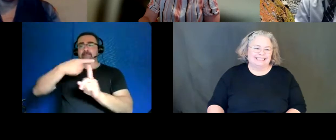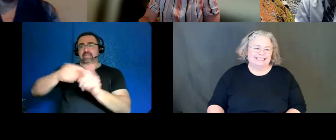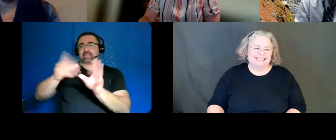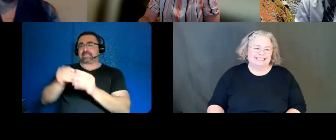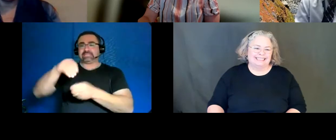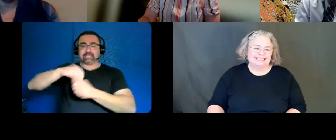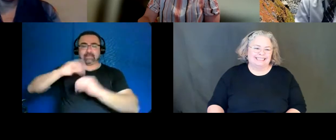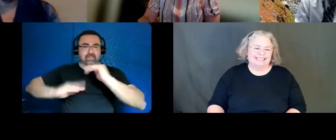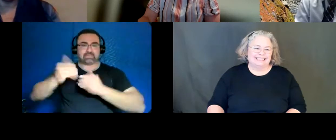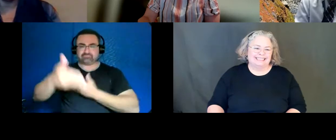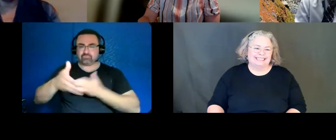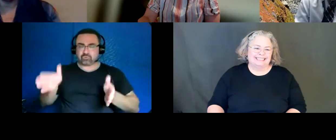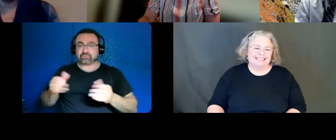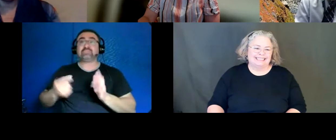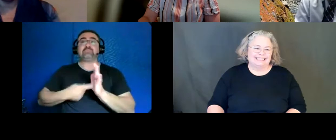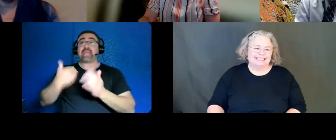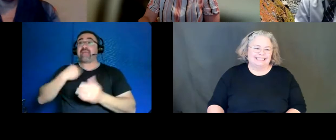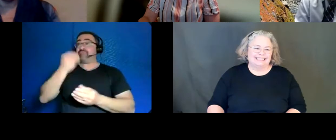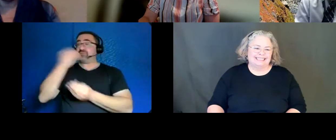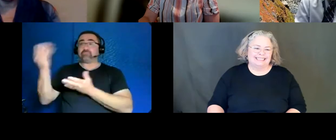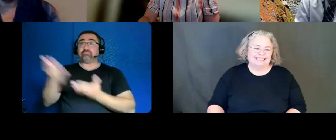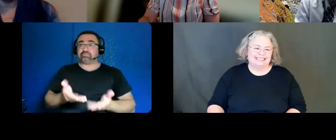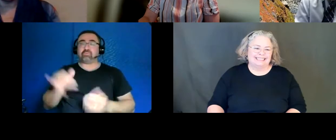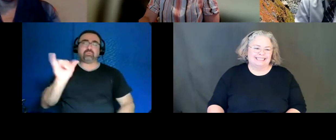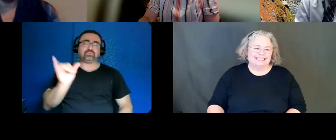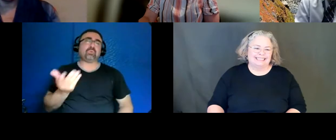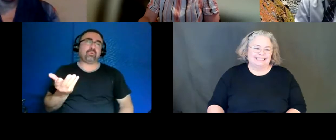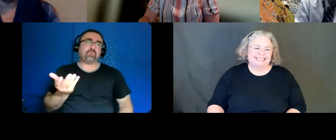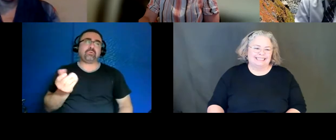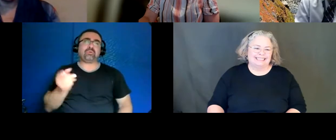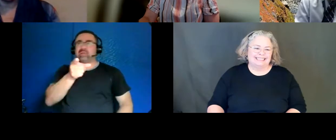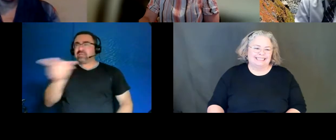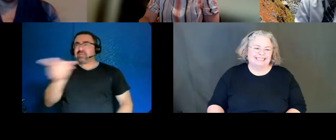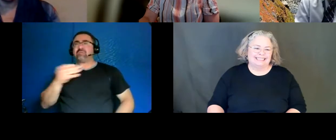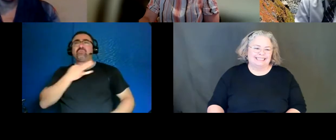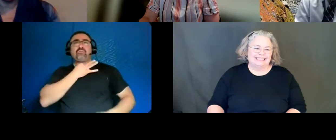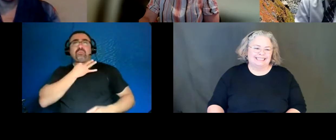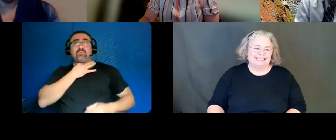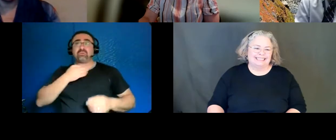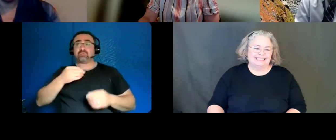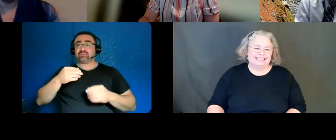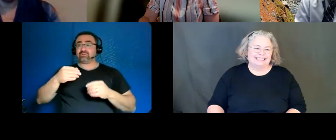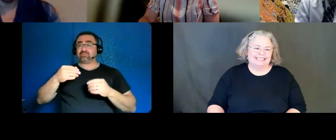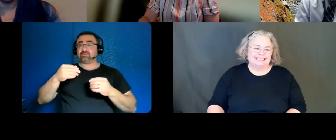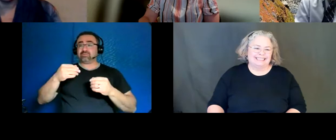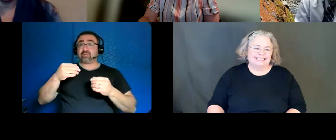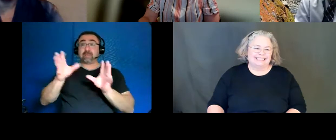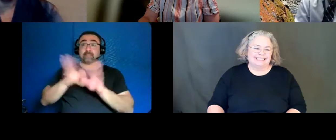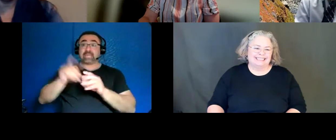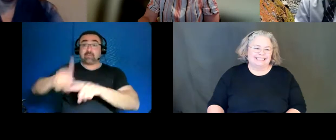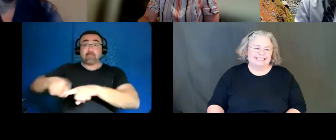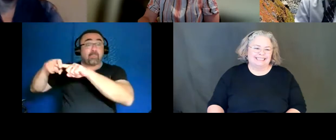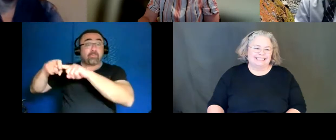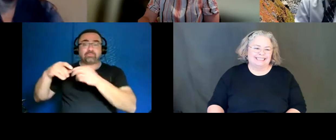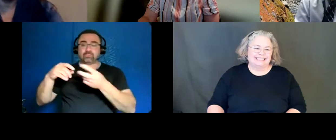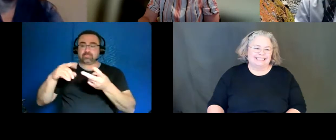have food there as well, and are just wondering, should we hold those meetings? Should everyone be masked? Should we